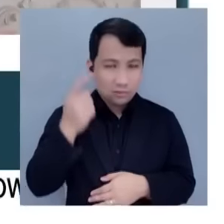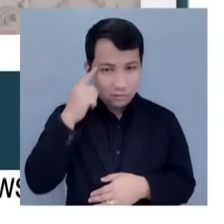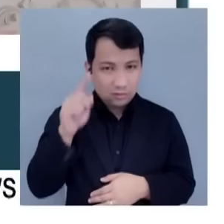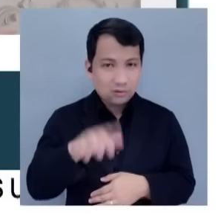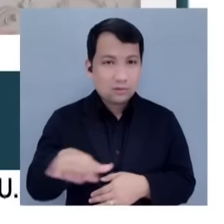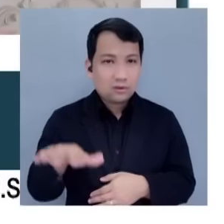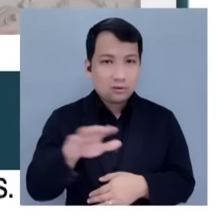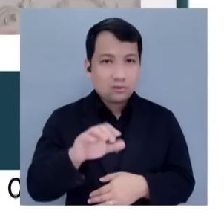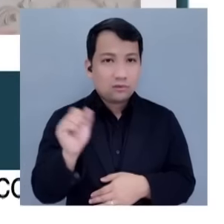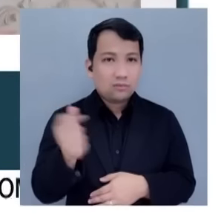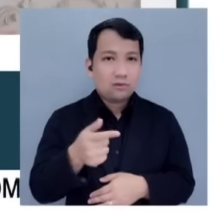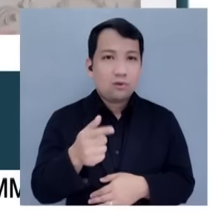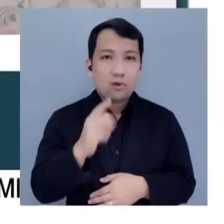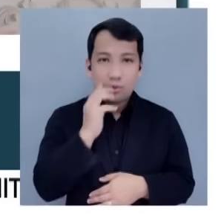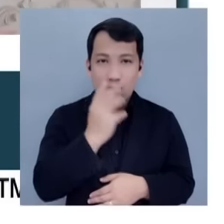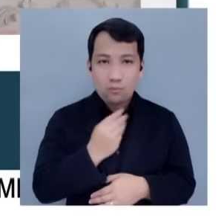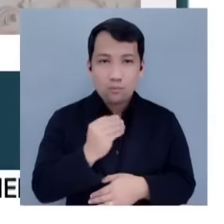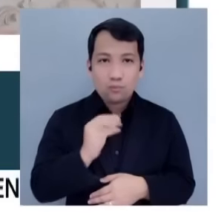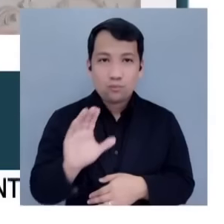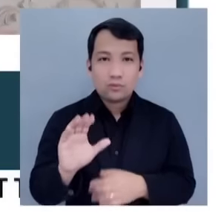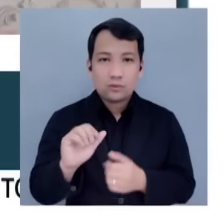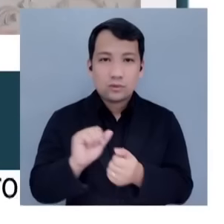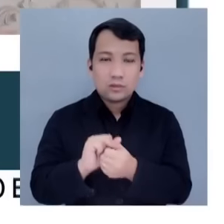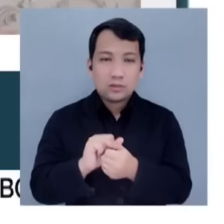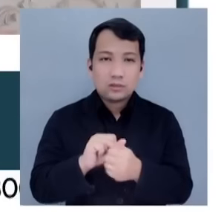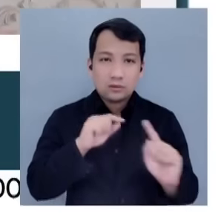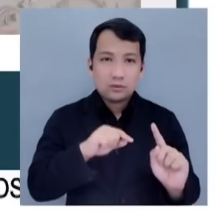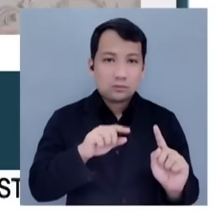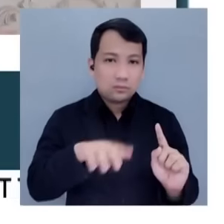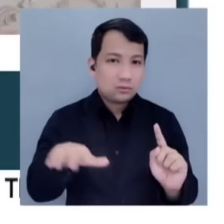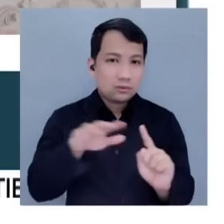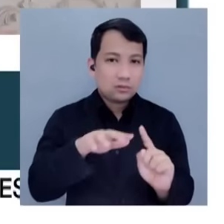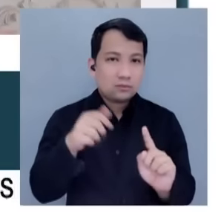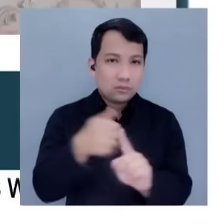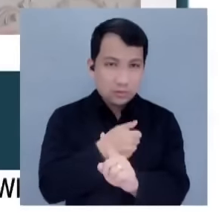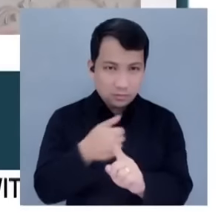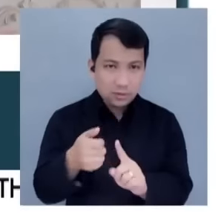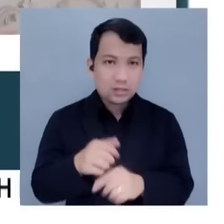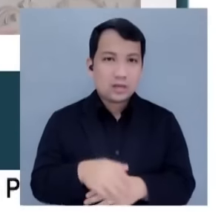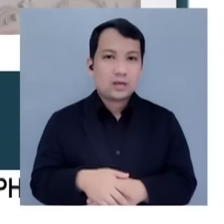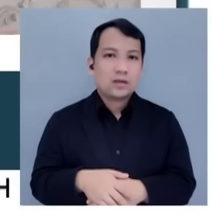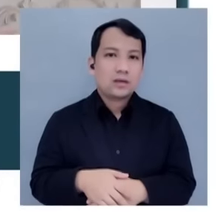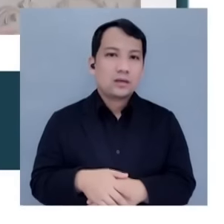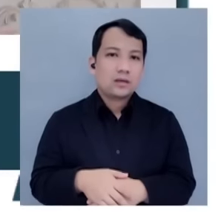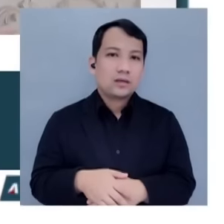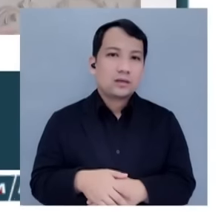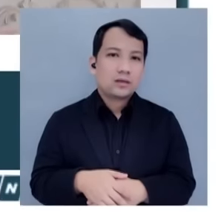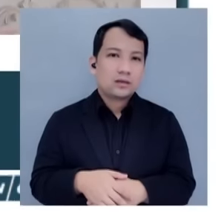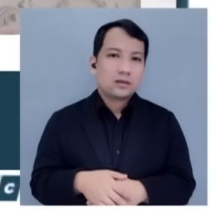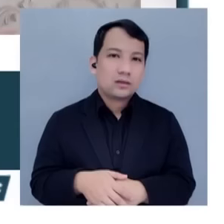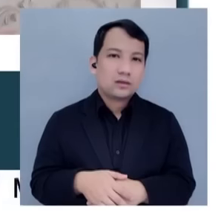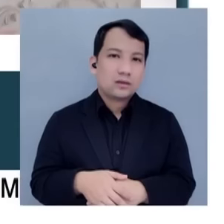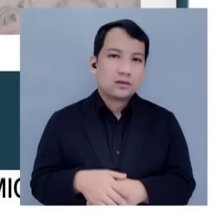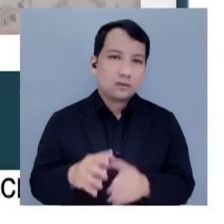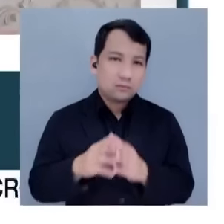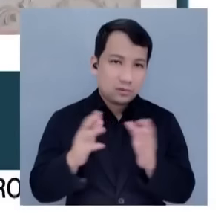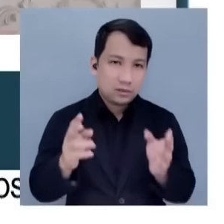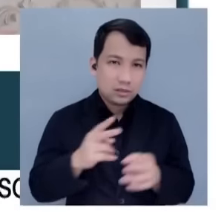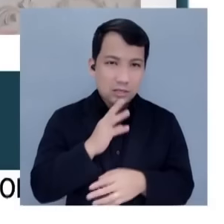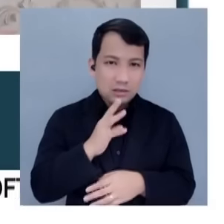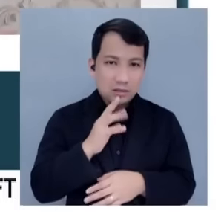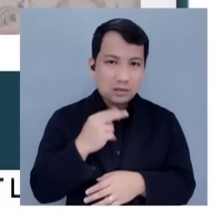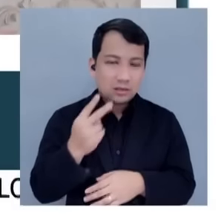those who have been subjected to abuses. I would say this is verbal